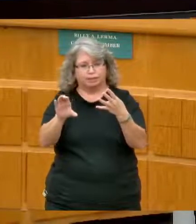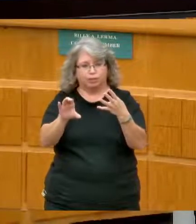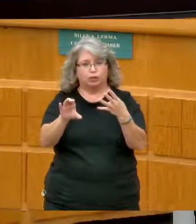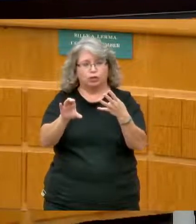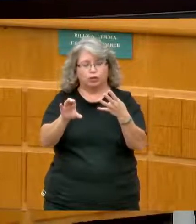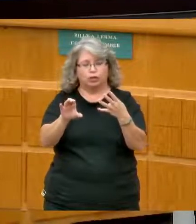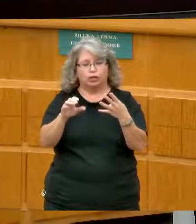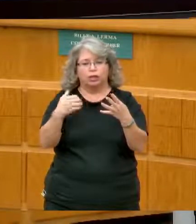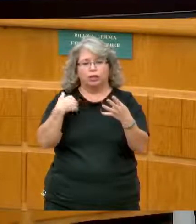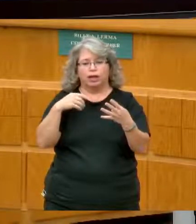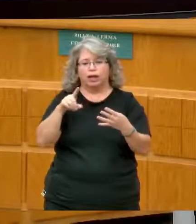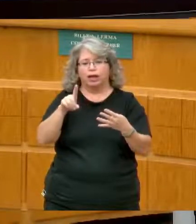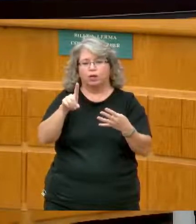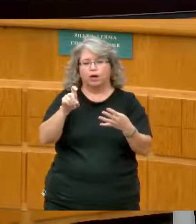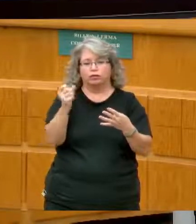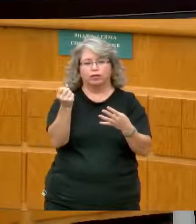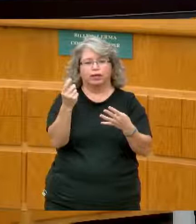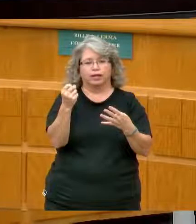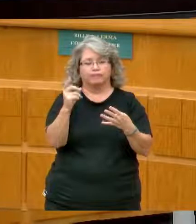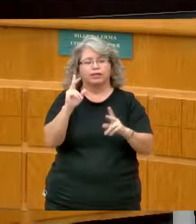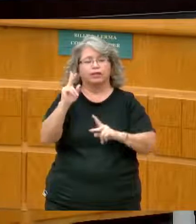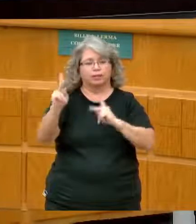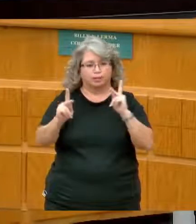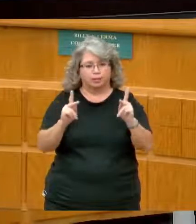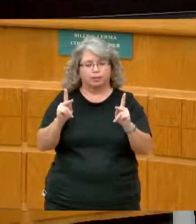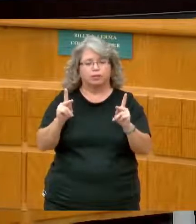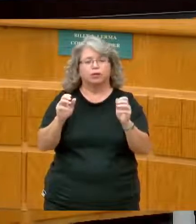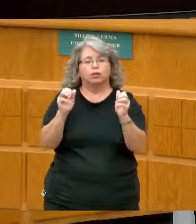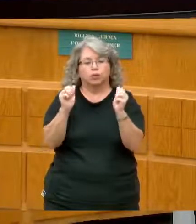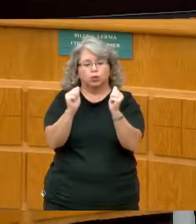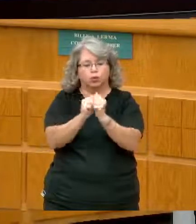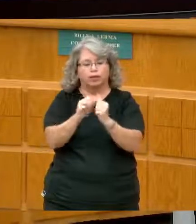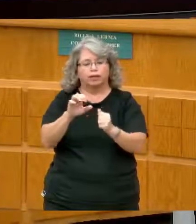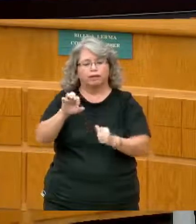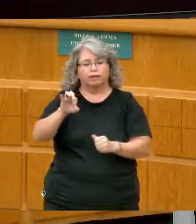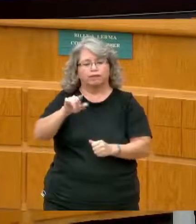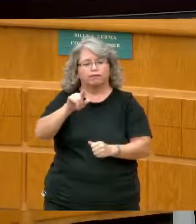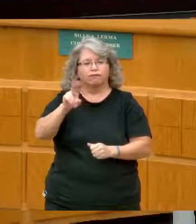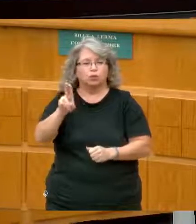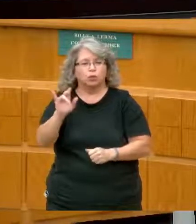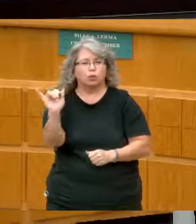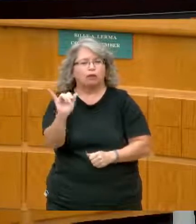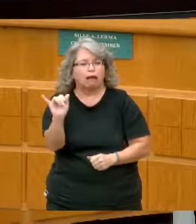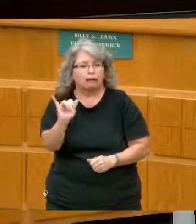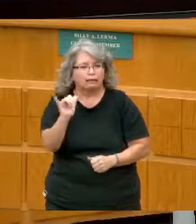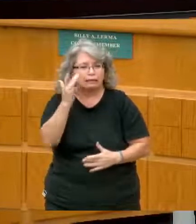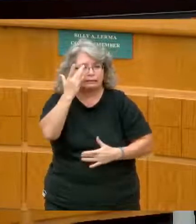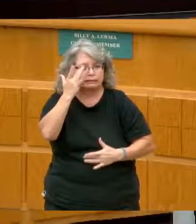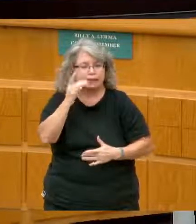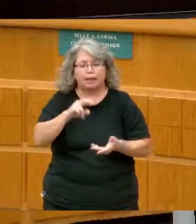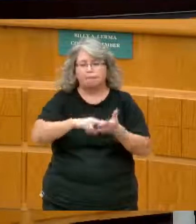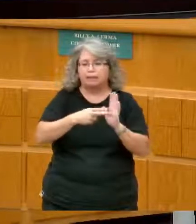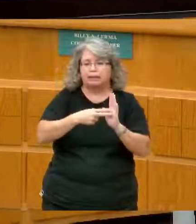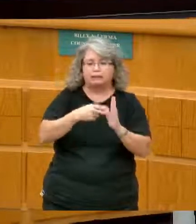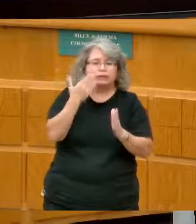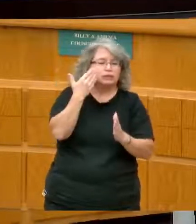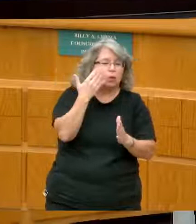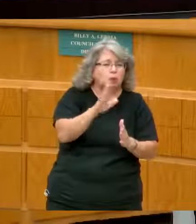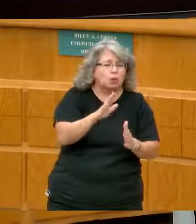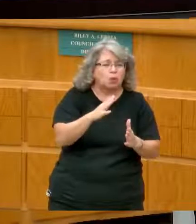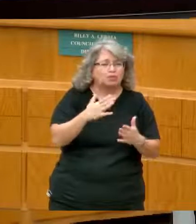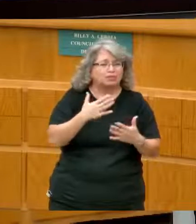were at 111 people with influenza-like illness, which means that they didn't know what they had. They had some kind